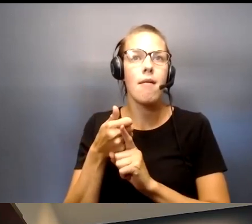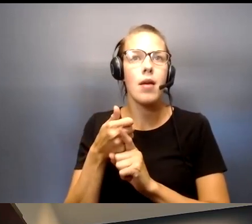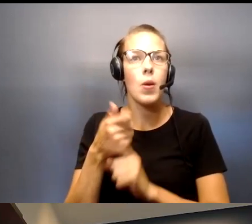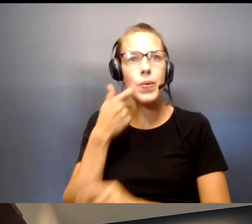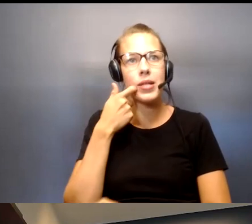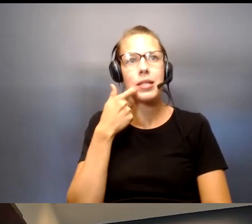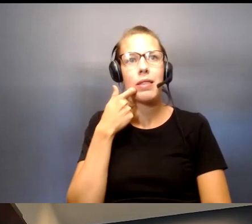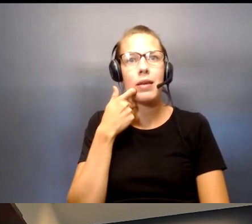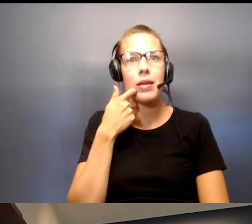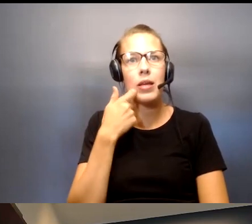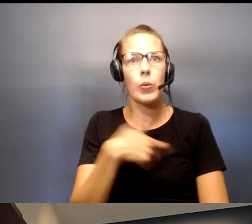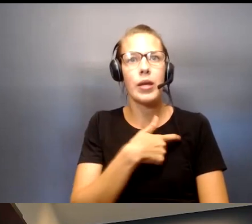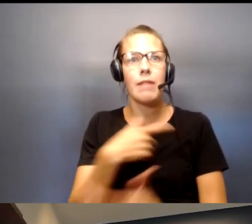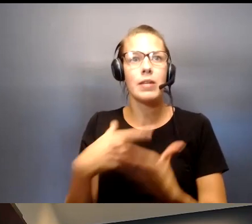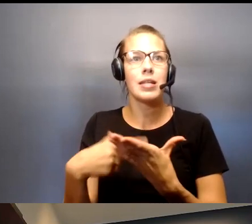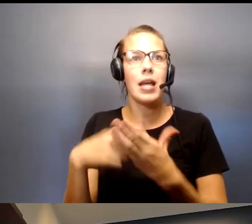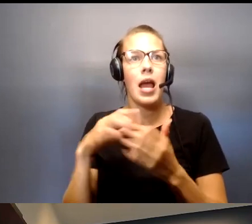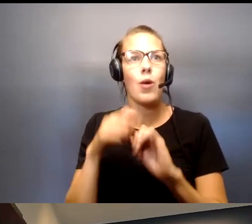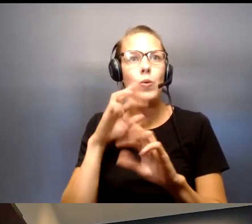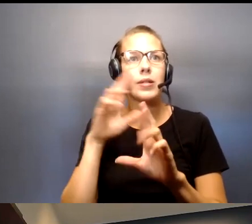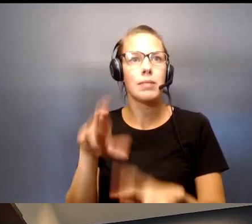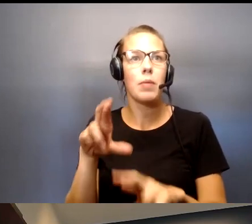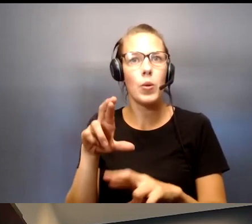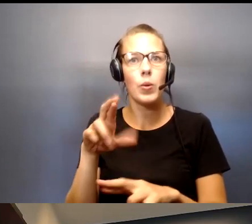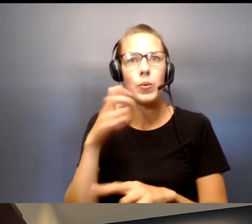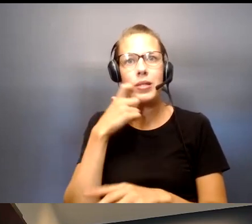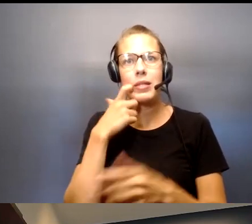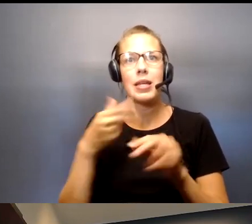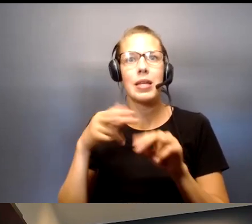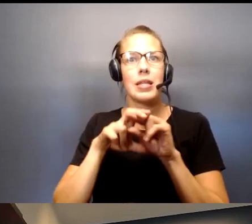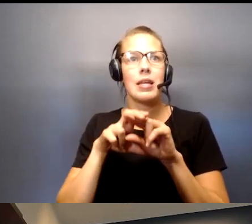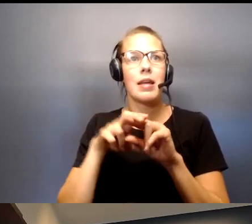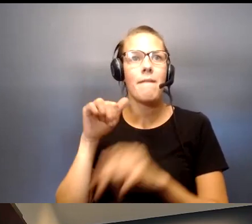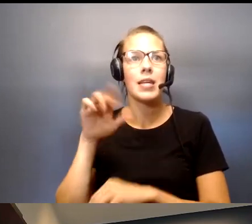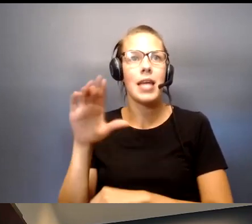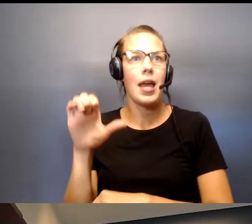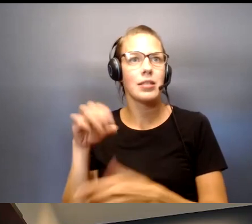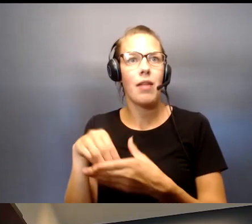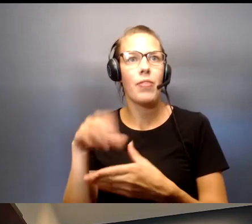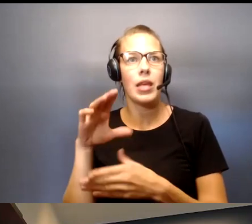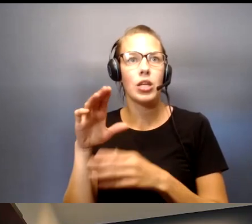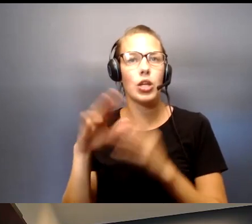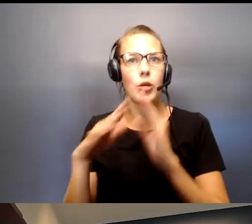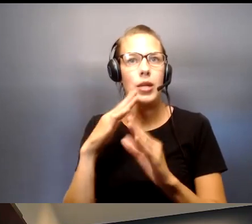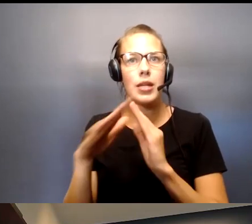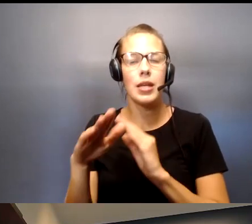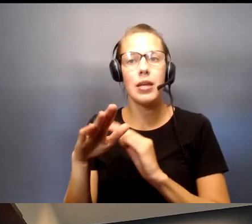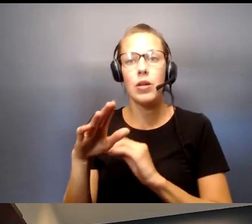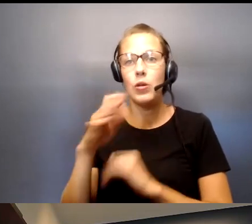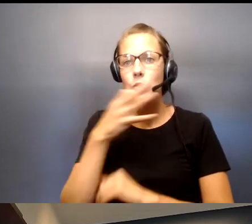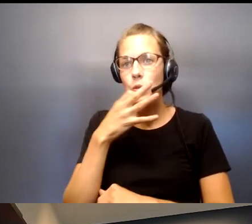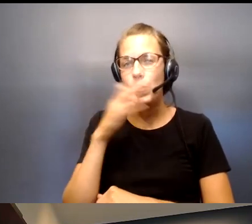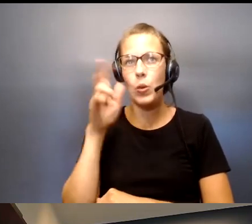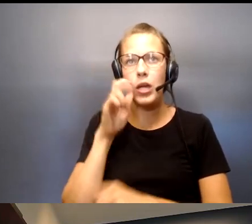recently, we've discussed how to respond to the recent dramatic increases of cases in our community. In a moment, you'll